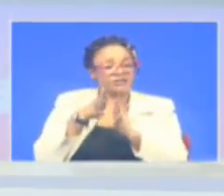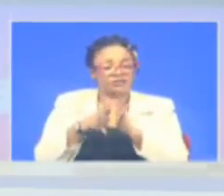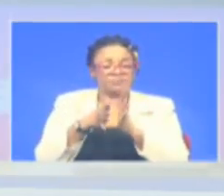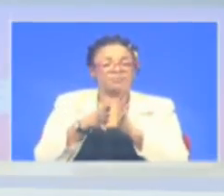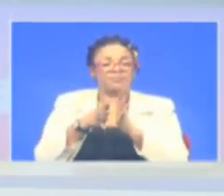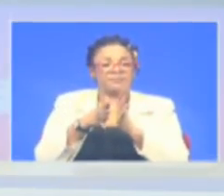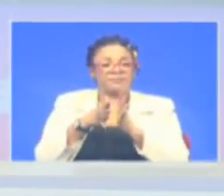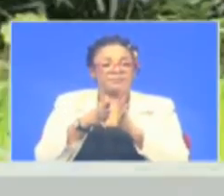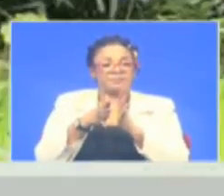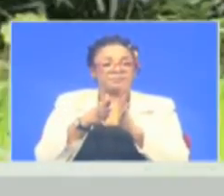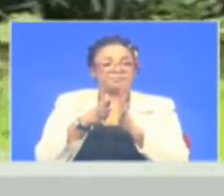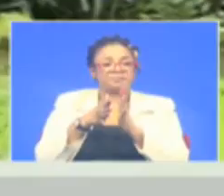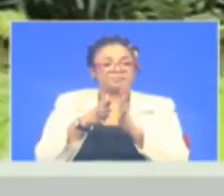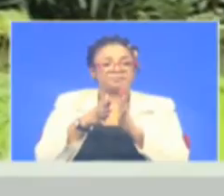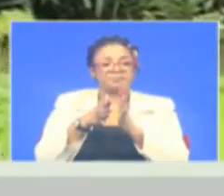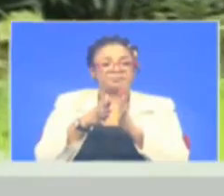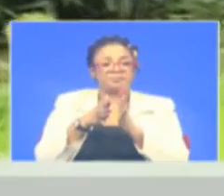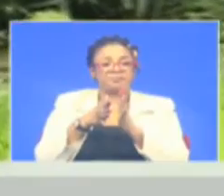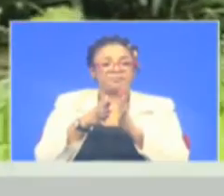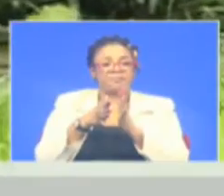more details.